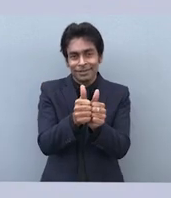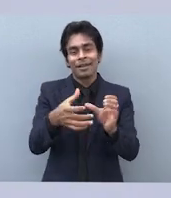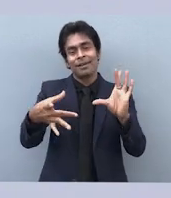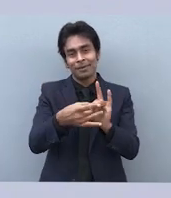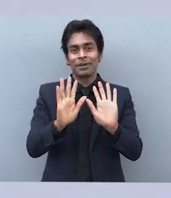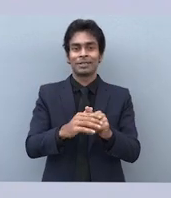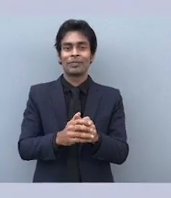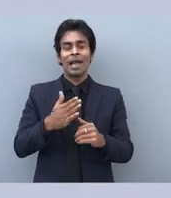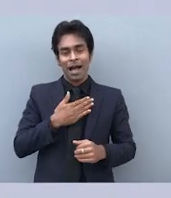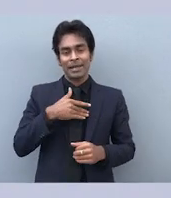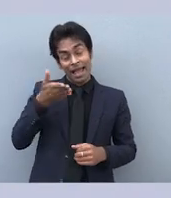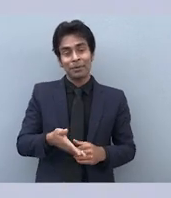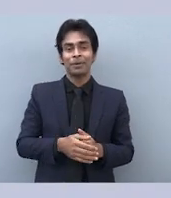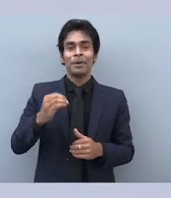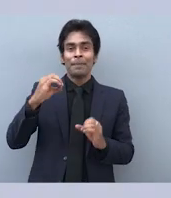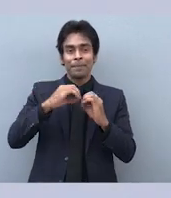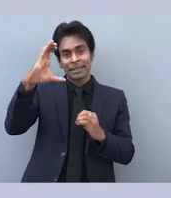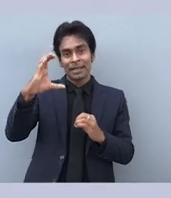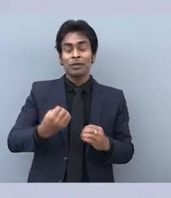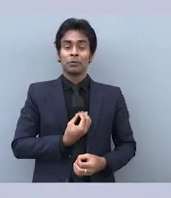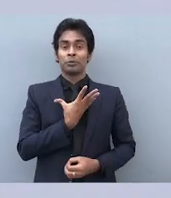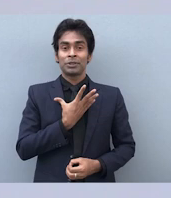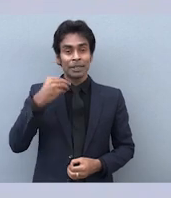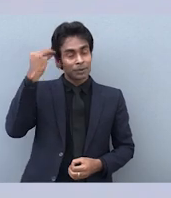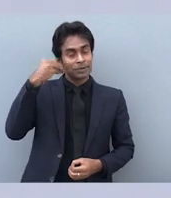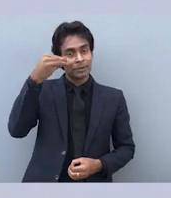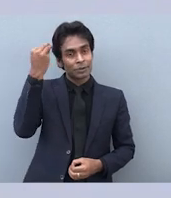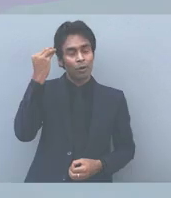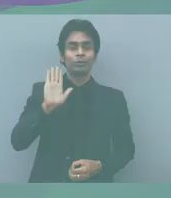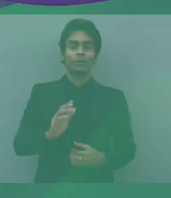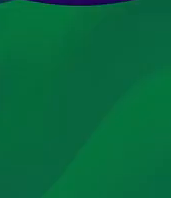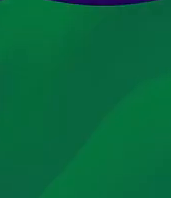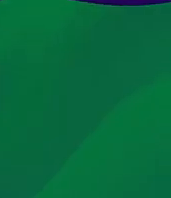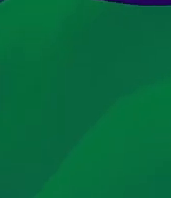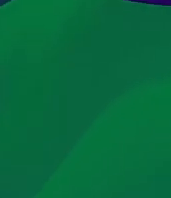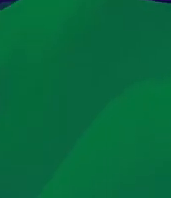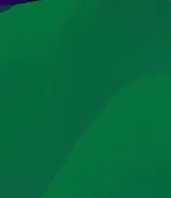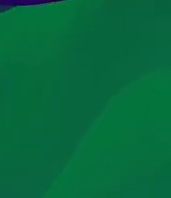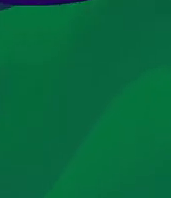access to many individuals that I still draw on and admire.